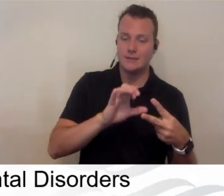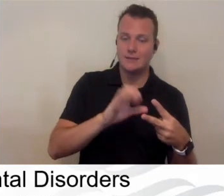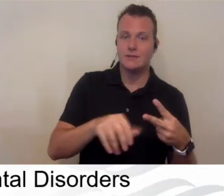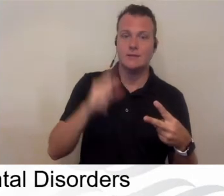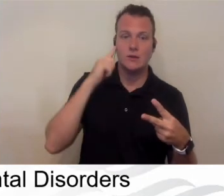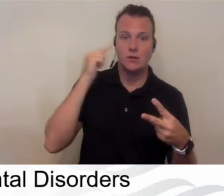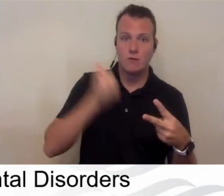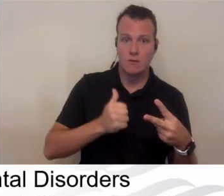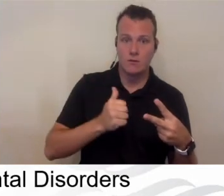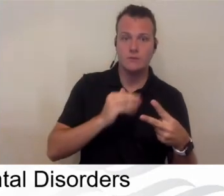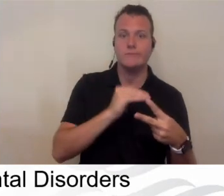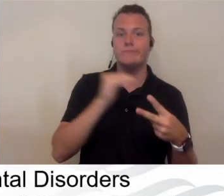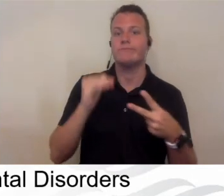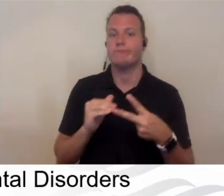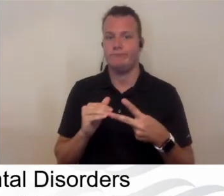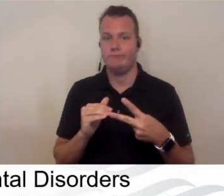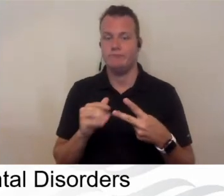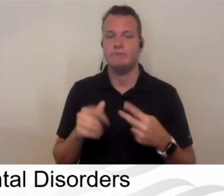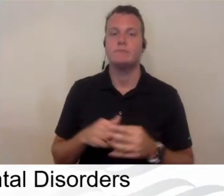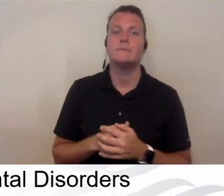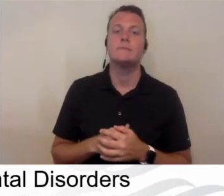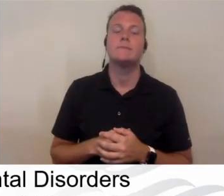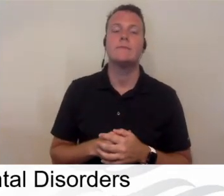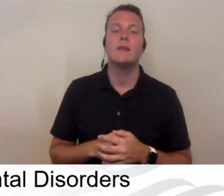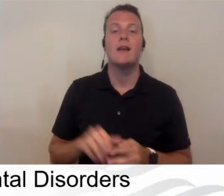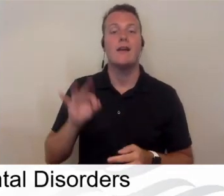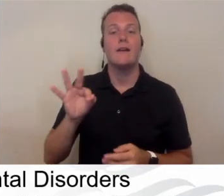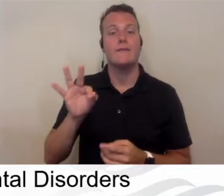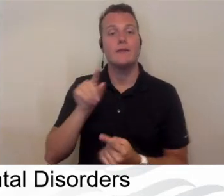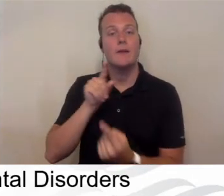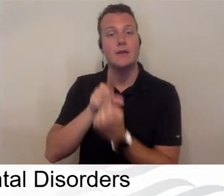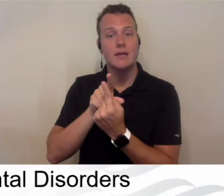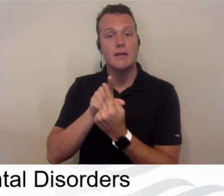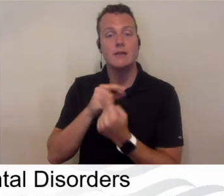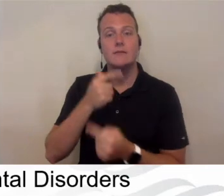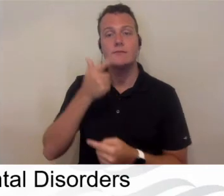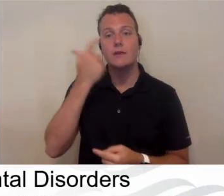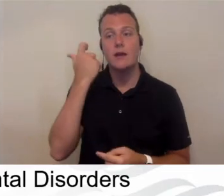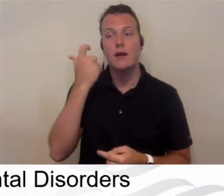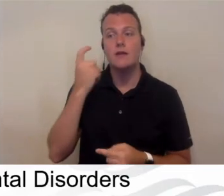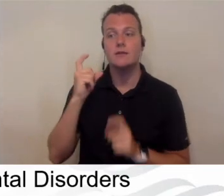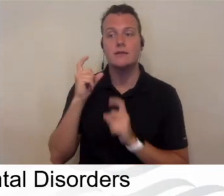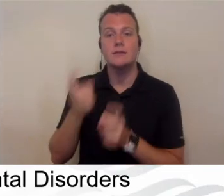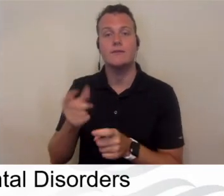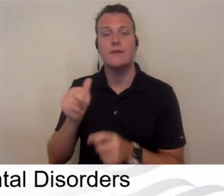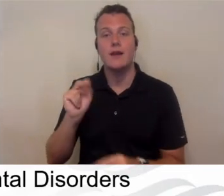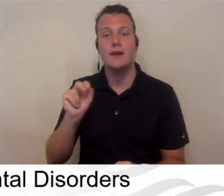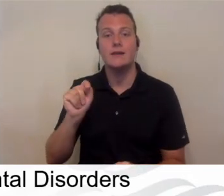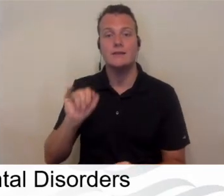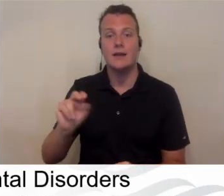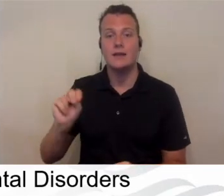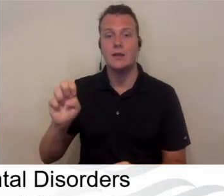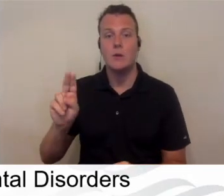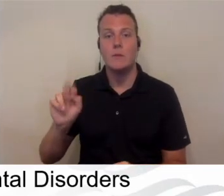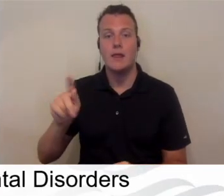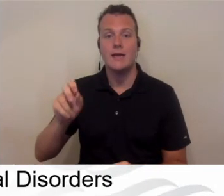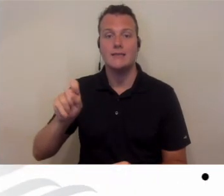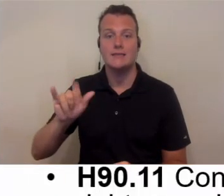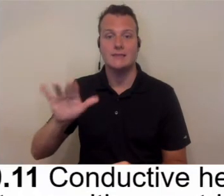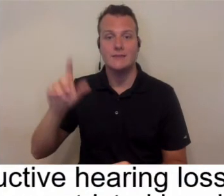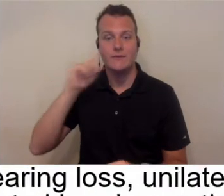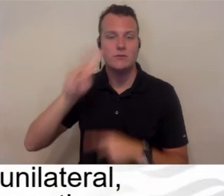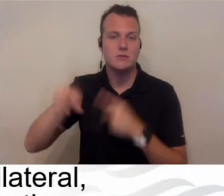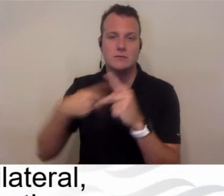If they're coming in because they've been given an anti-neoplastic for some type of cancer, same